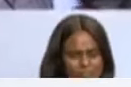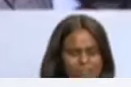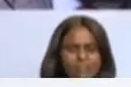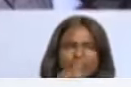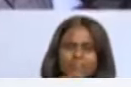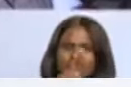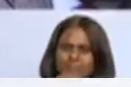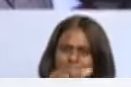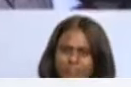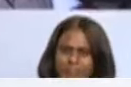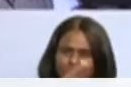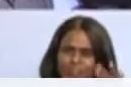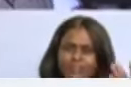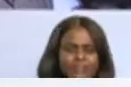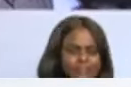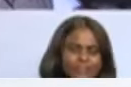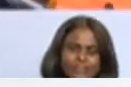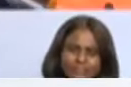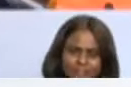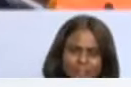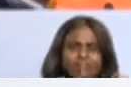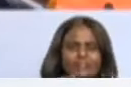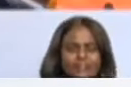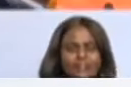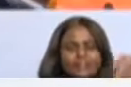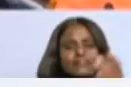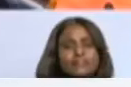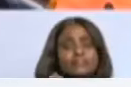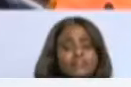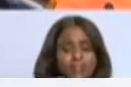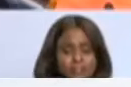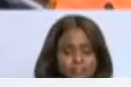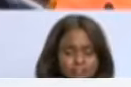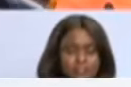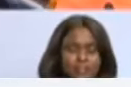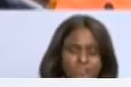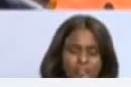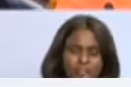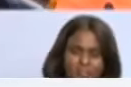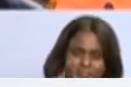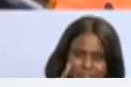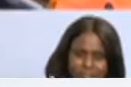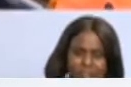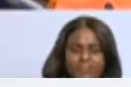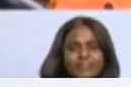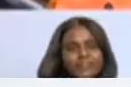in reviving production at 28 Shaft.